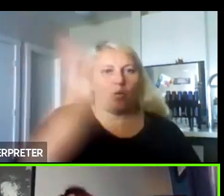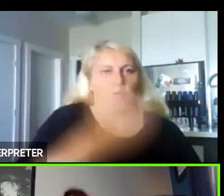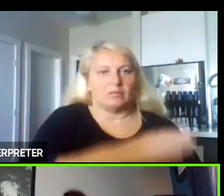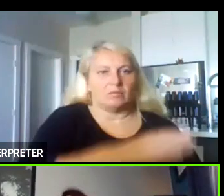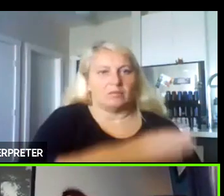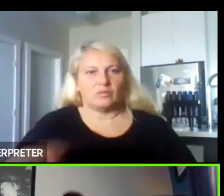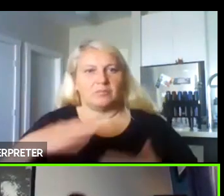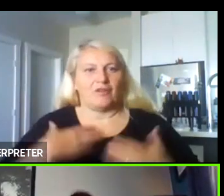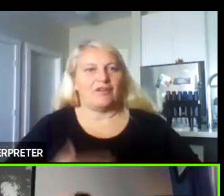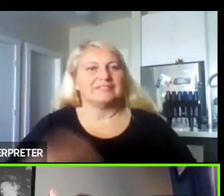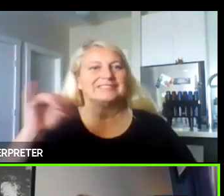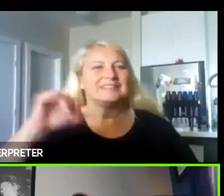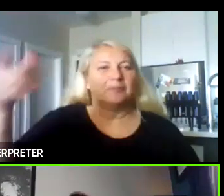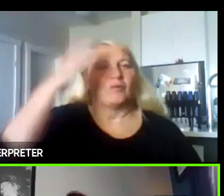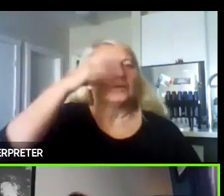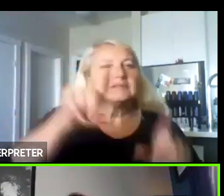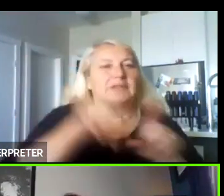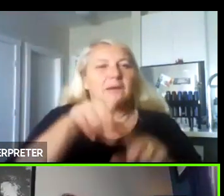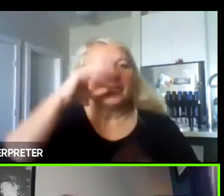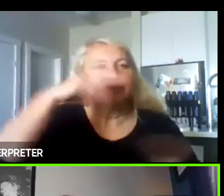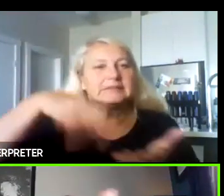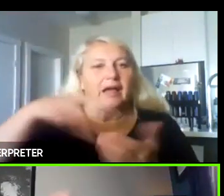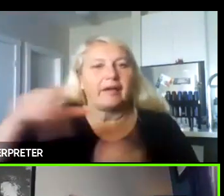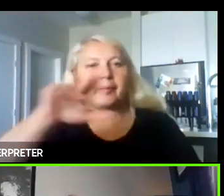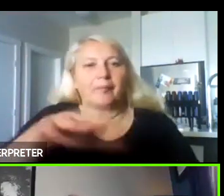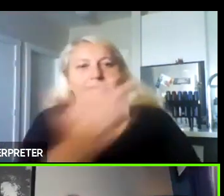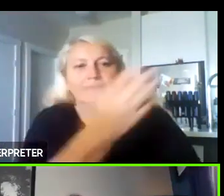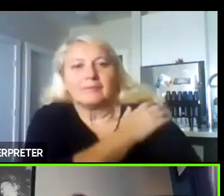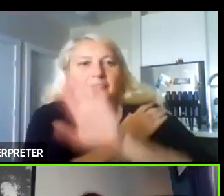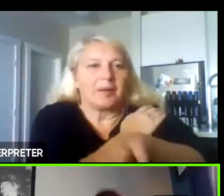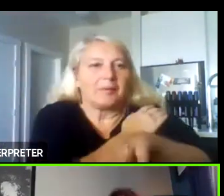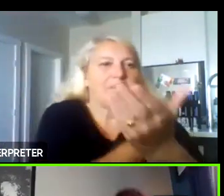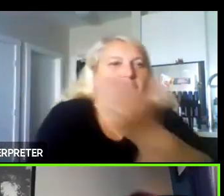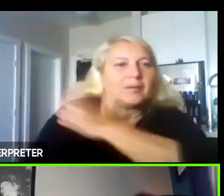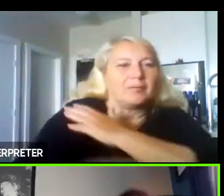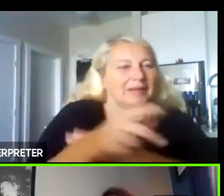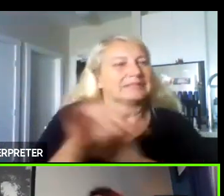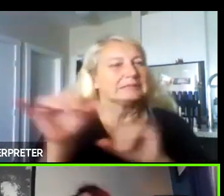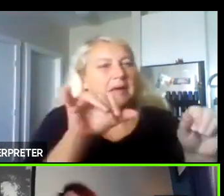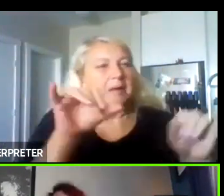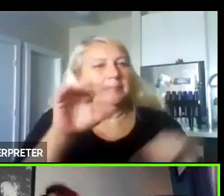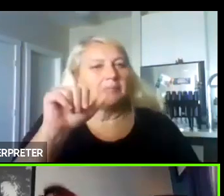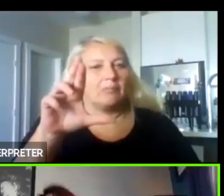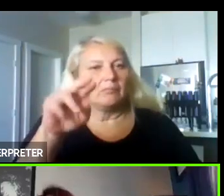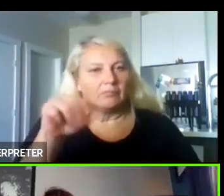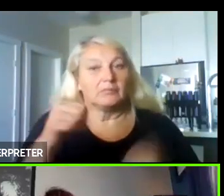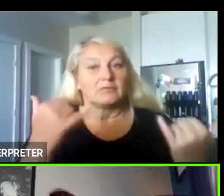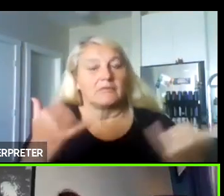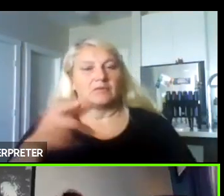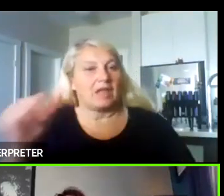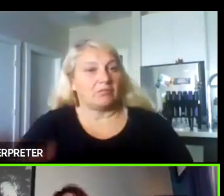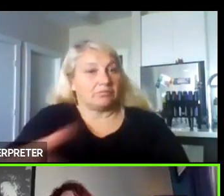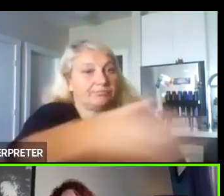classic Macarena, if you like it. Crossing our body. You can cross in the back too.